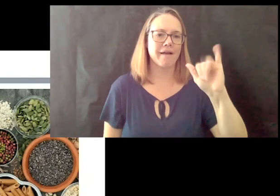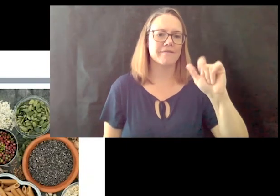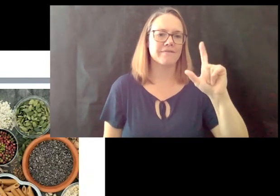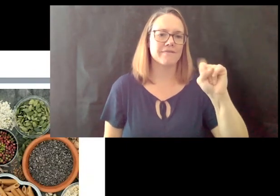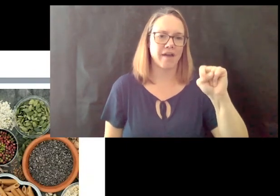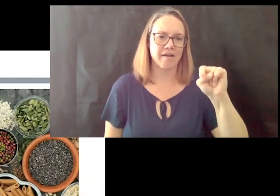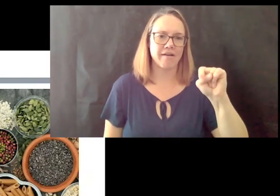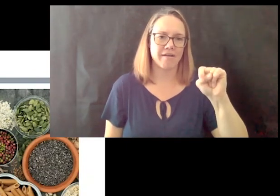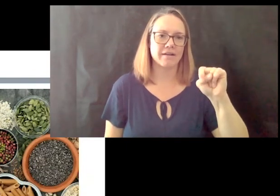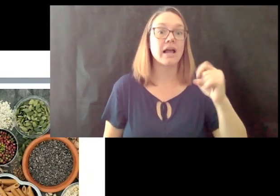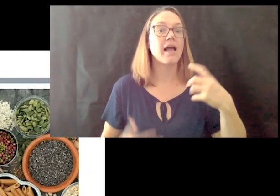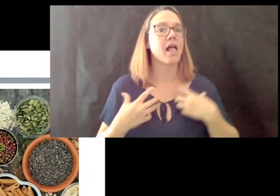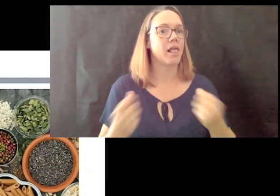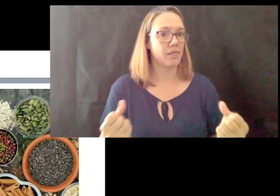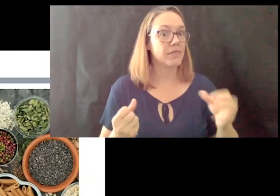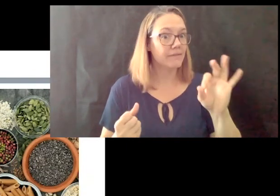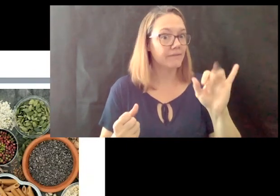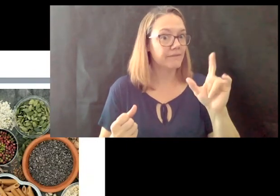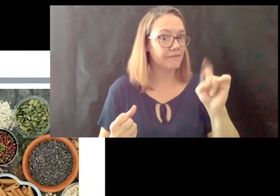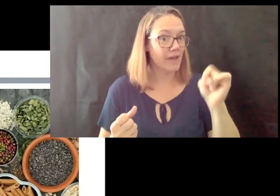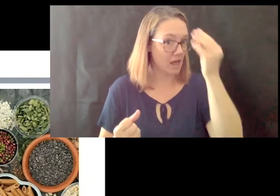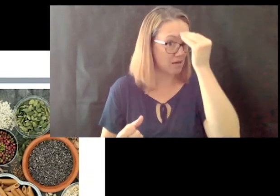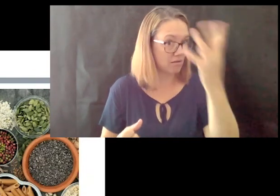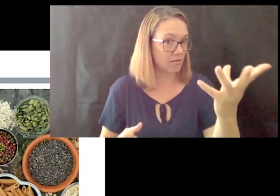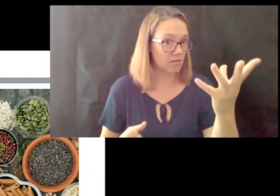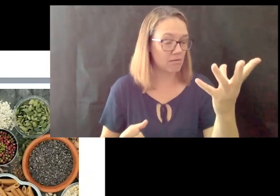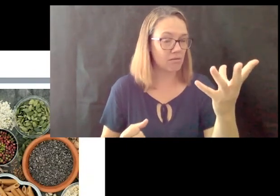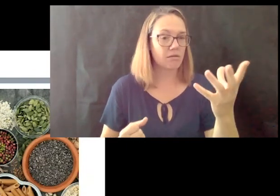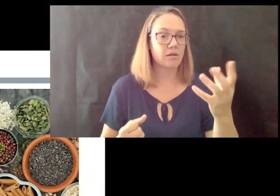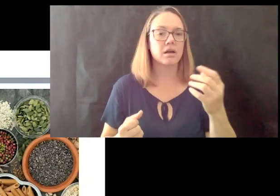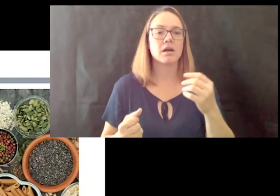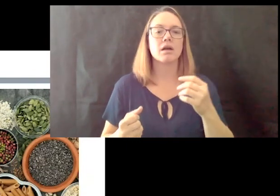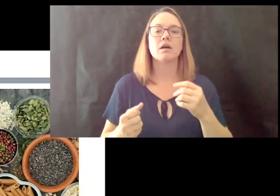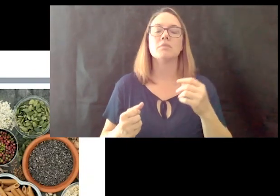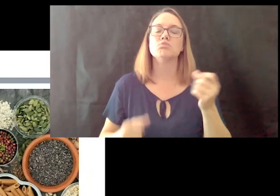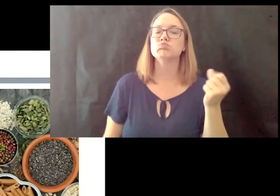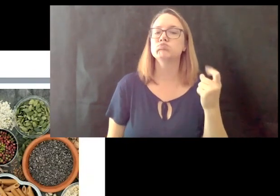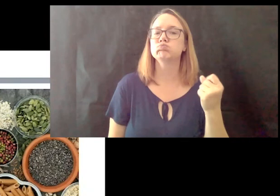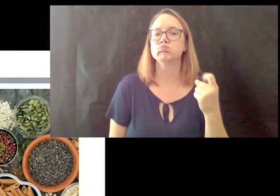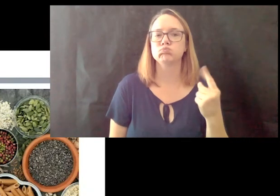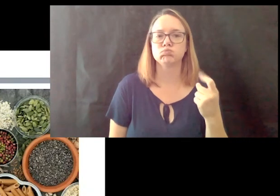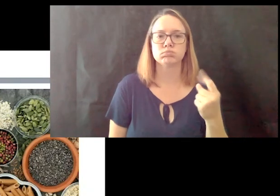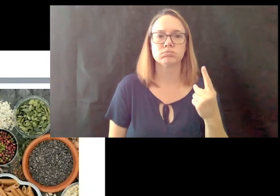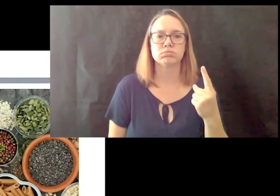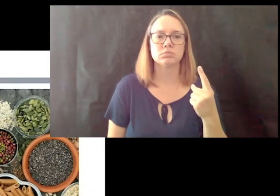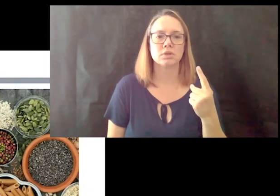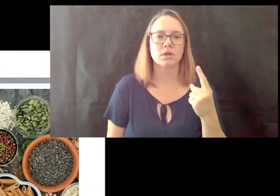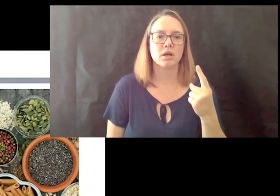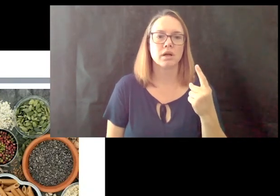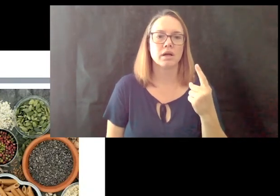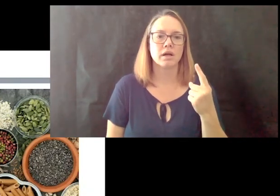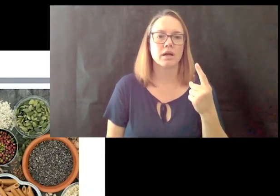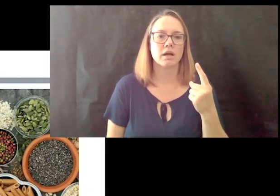in them. These are healthy fats, so it still doesn't mean just eat